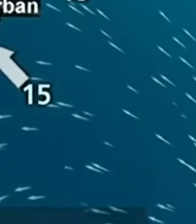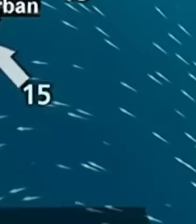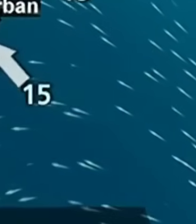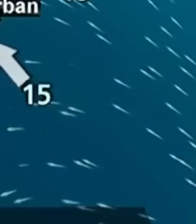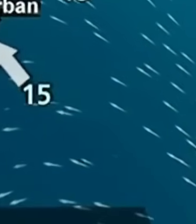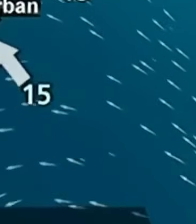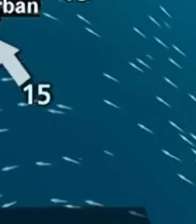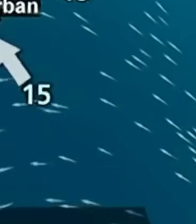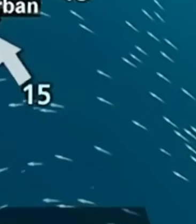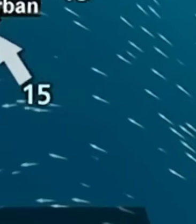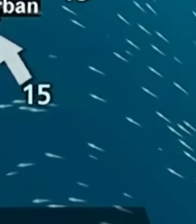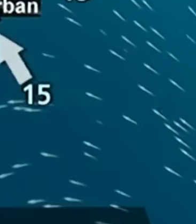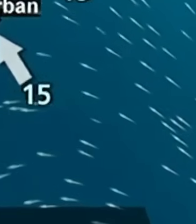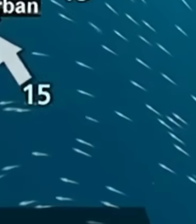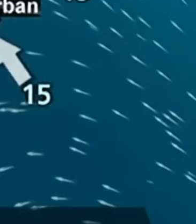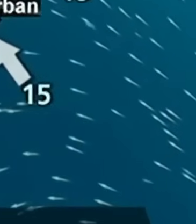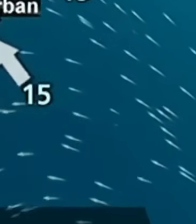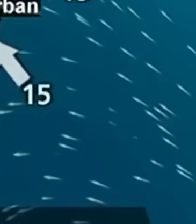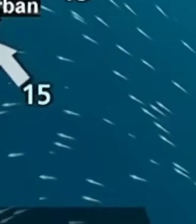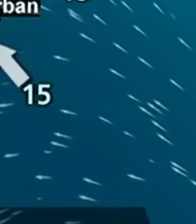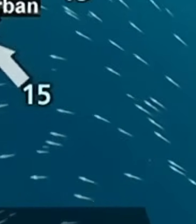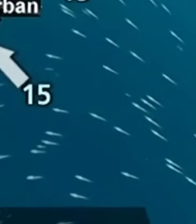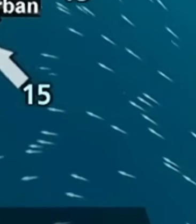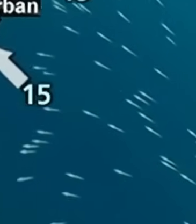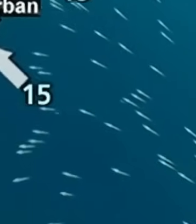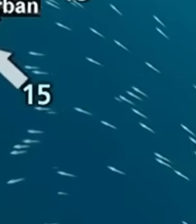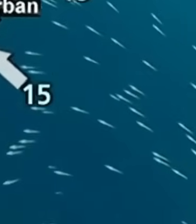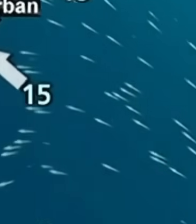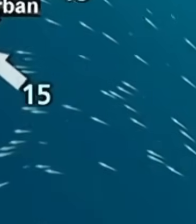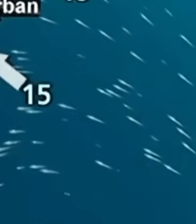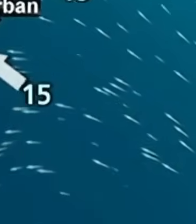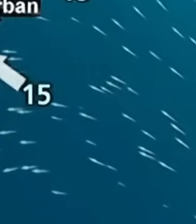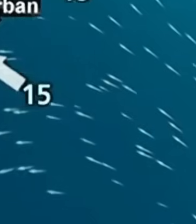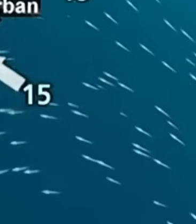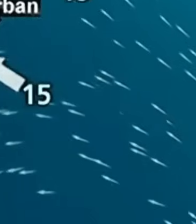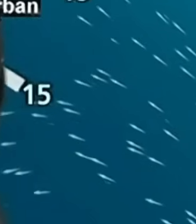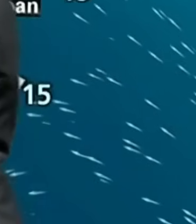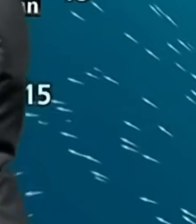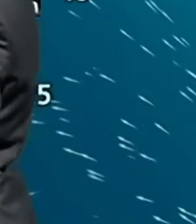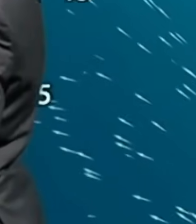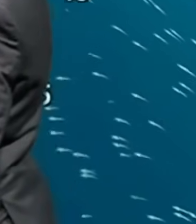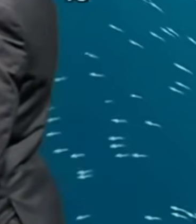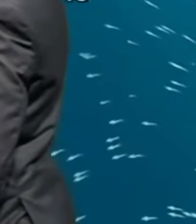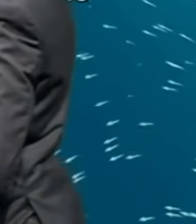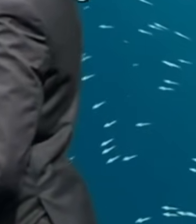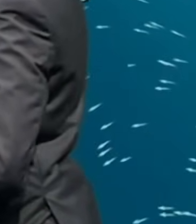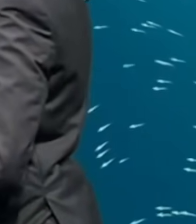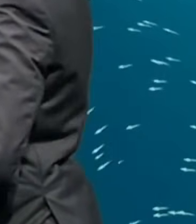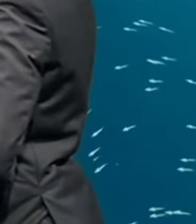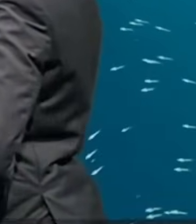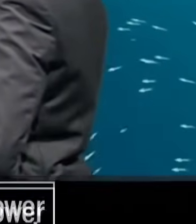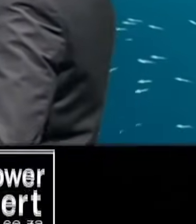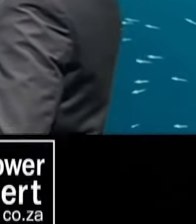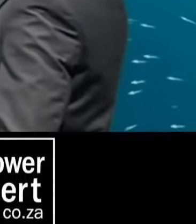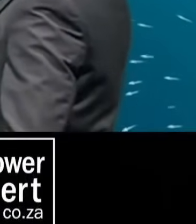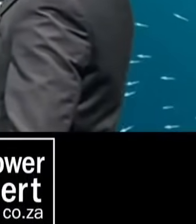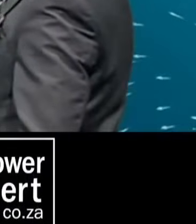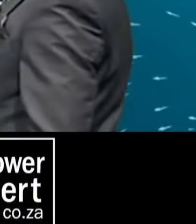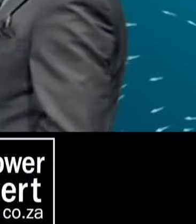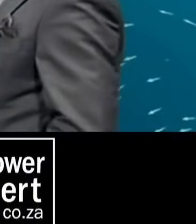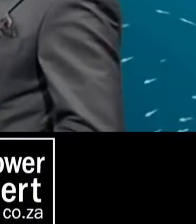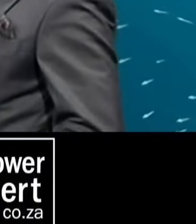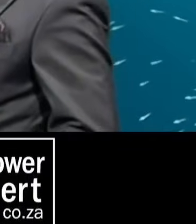a go le bogetse di a re lebele ka kanya bo se bo go mjale hono bontsha go tla ba go hlokile ba gore yana ga Afrika Borwa ga se fela di kgonagalo tša maru ka baka bana di kgonagalo tše di botse tša